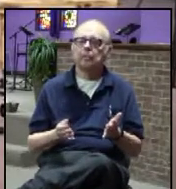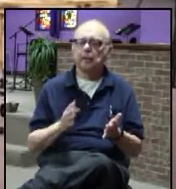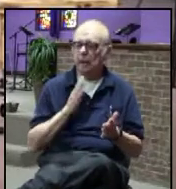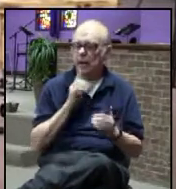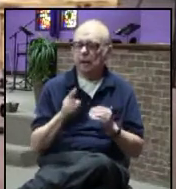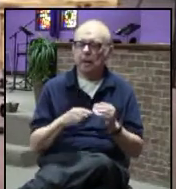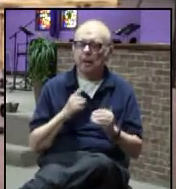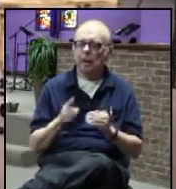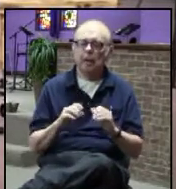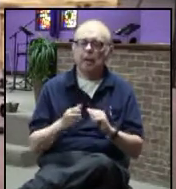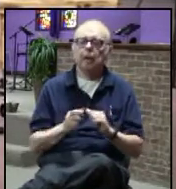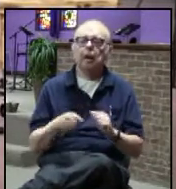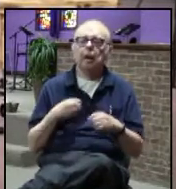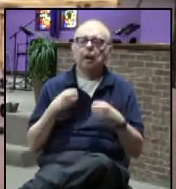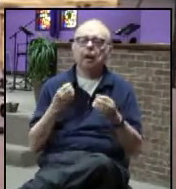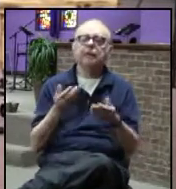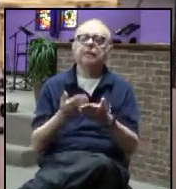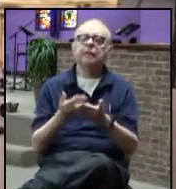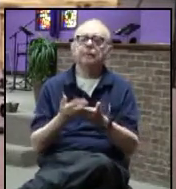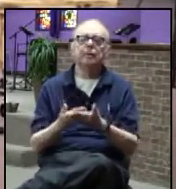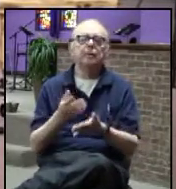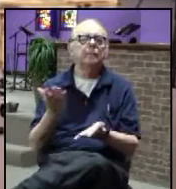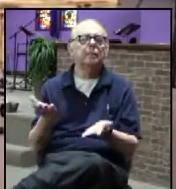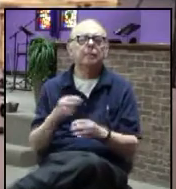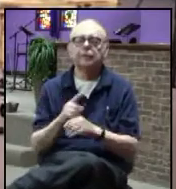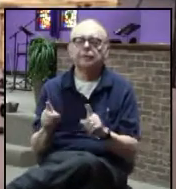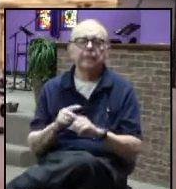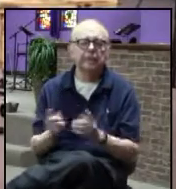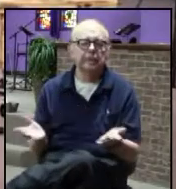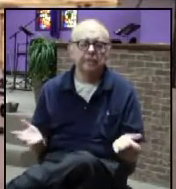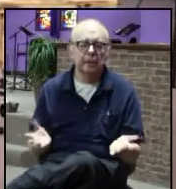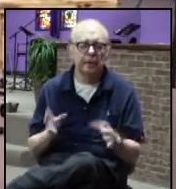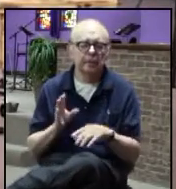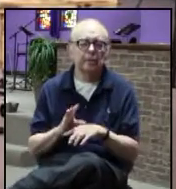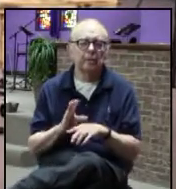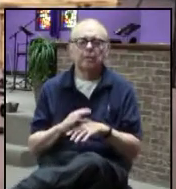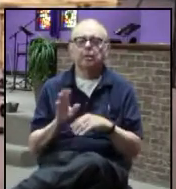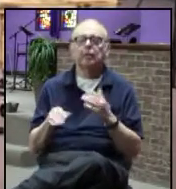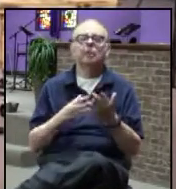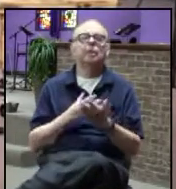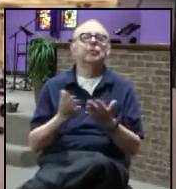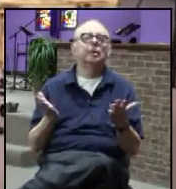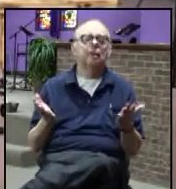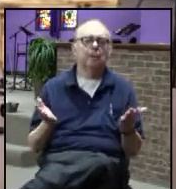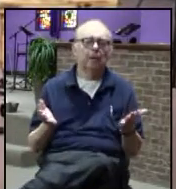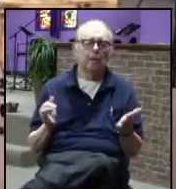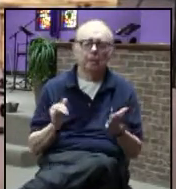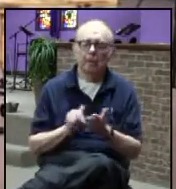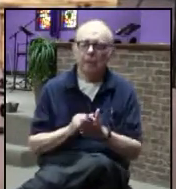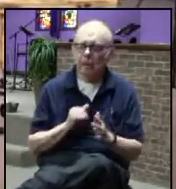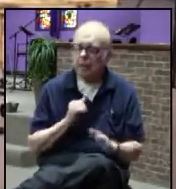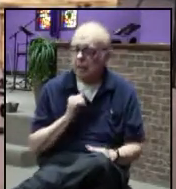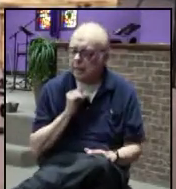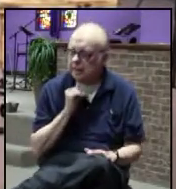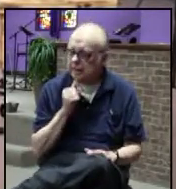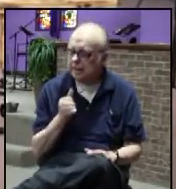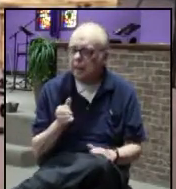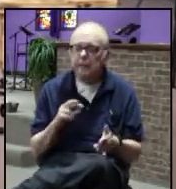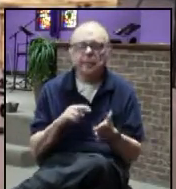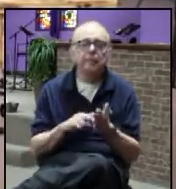talk to us about how we need to give this money and how we need to give that money and do this and do that and all of these other things. And that is not what it